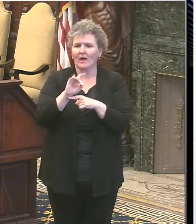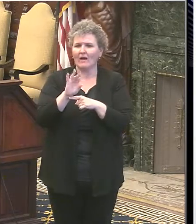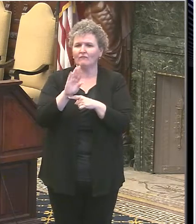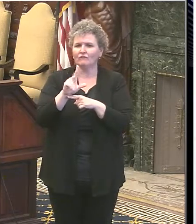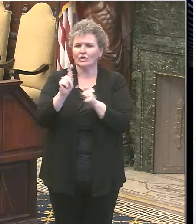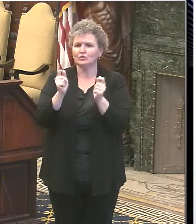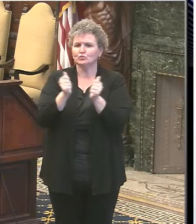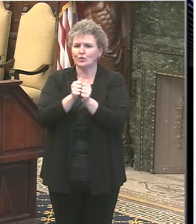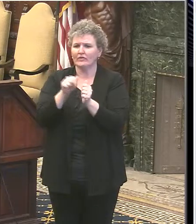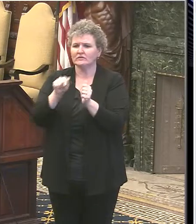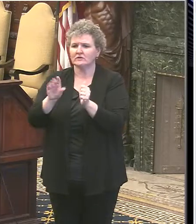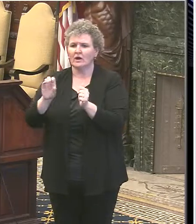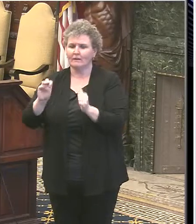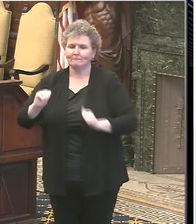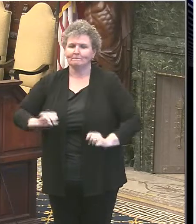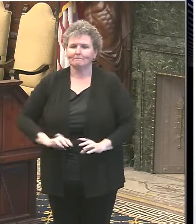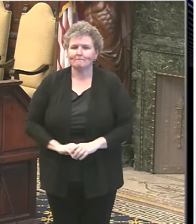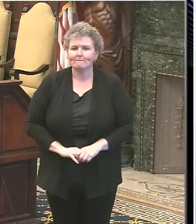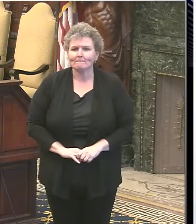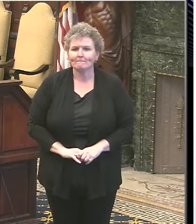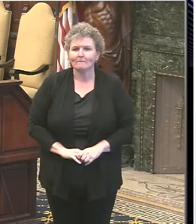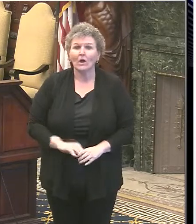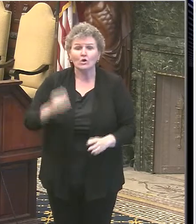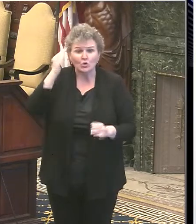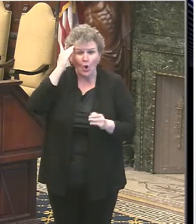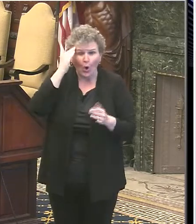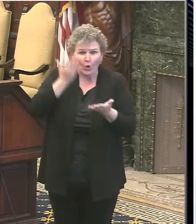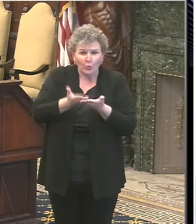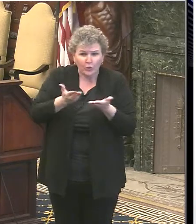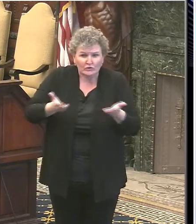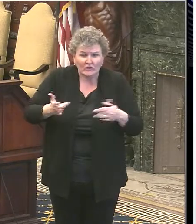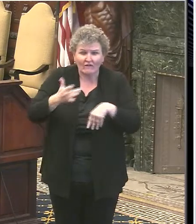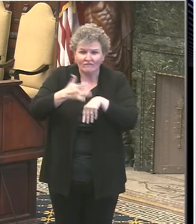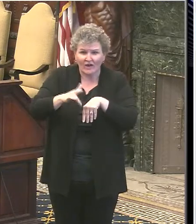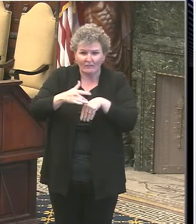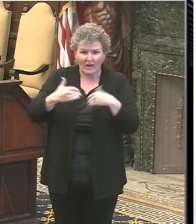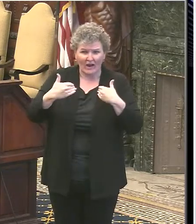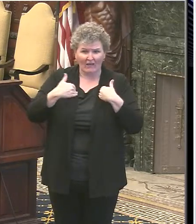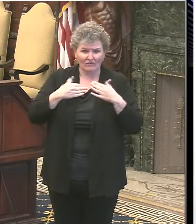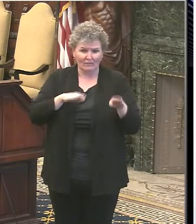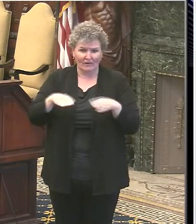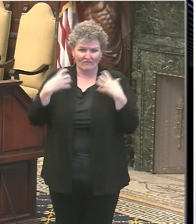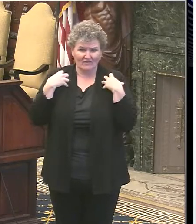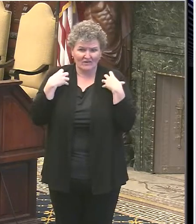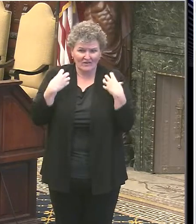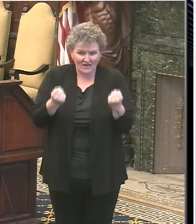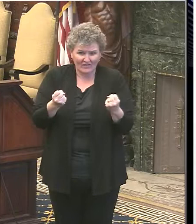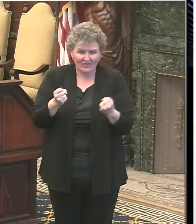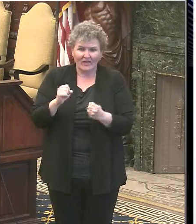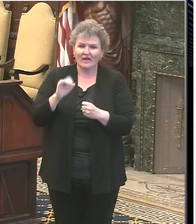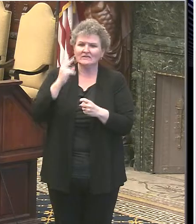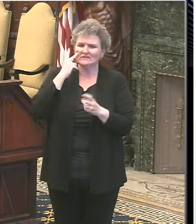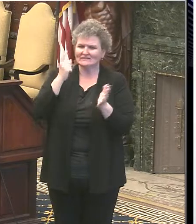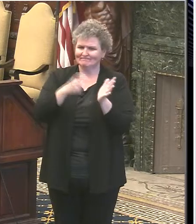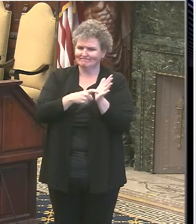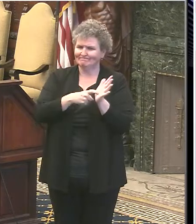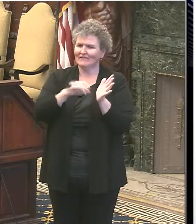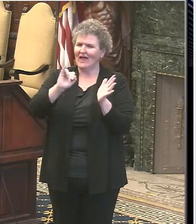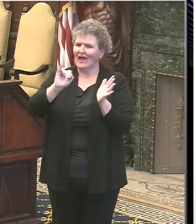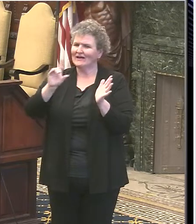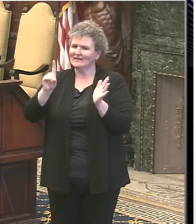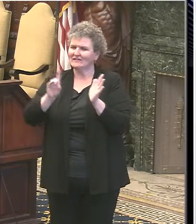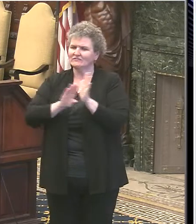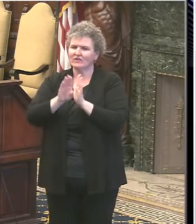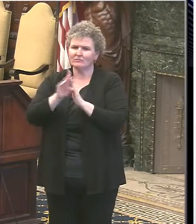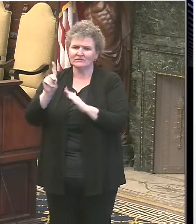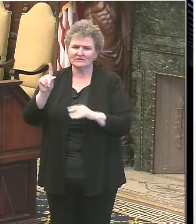to learn about the resources available via the Department of Behavioral Health and Intellectual Disability Services, Community Behavioral Health,